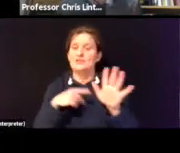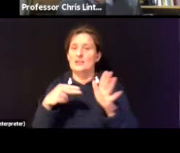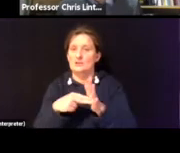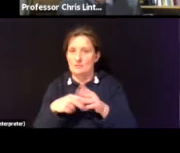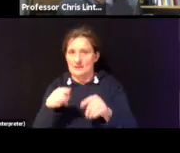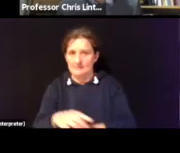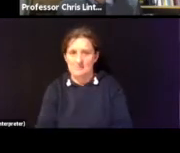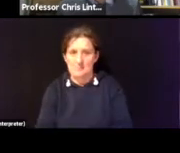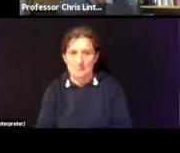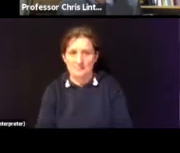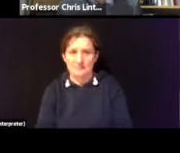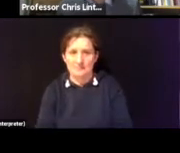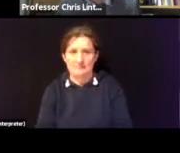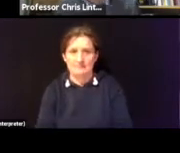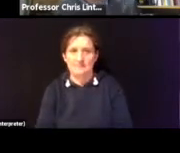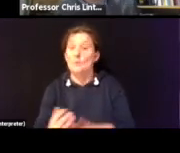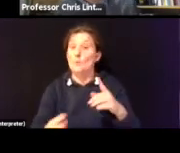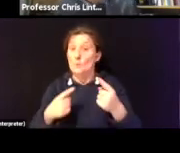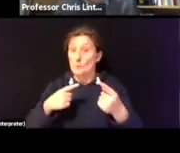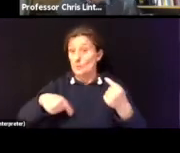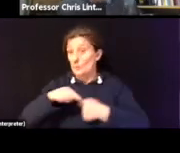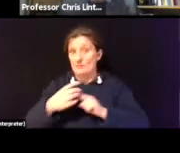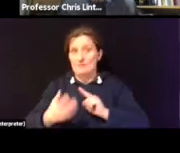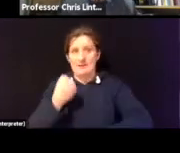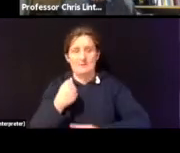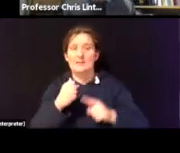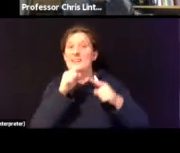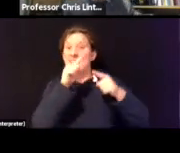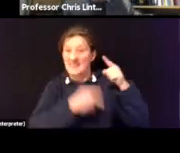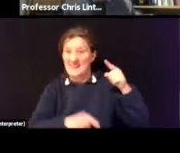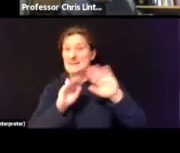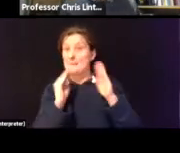week randomly, we found HD